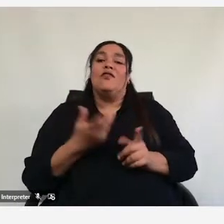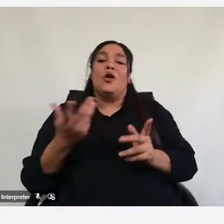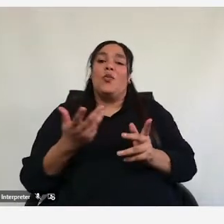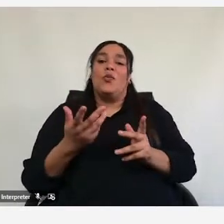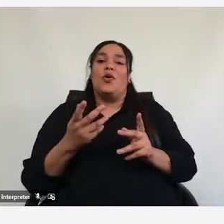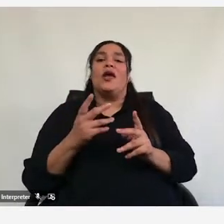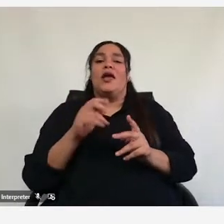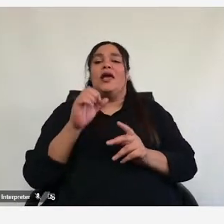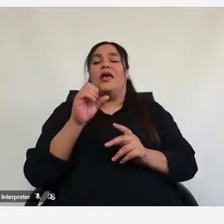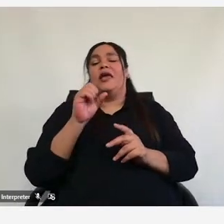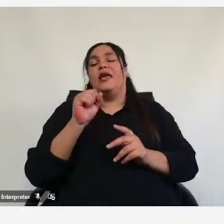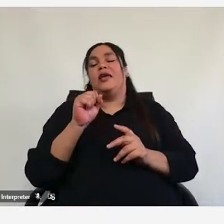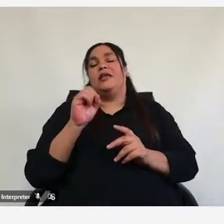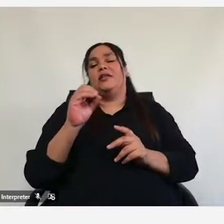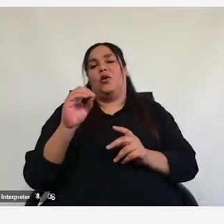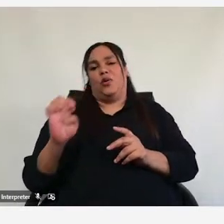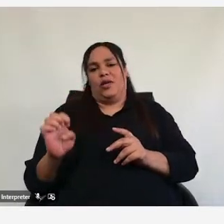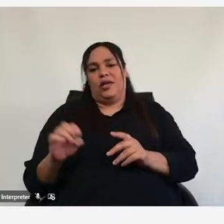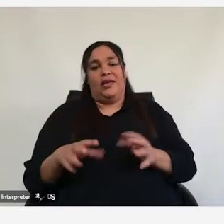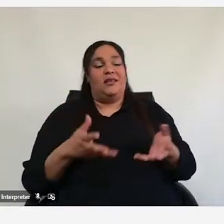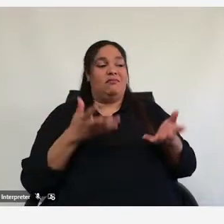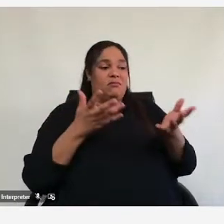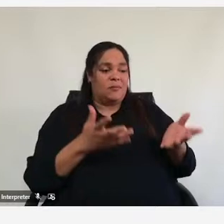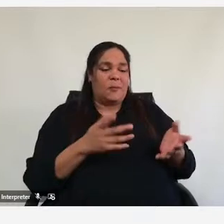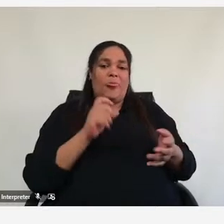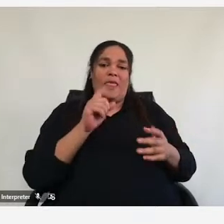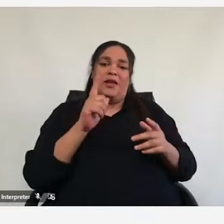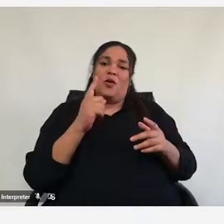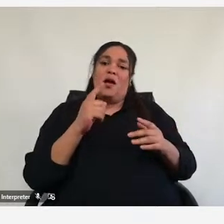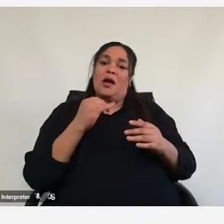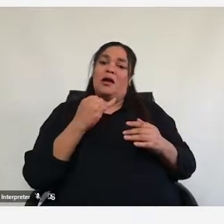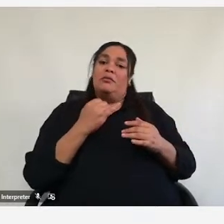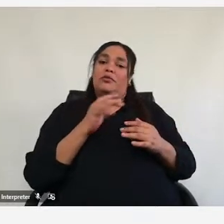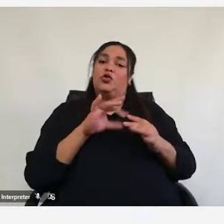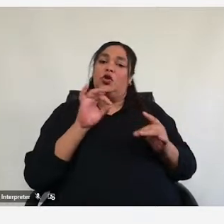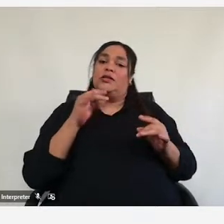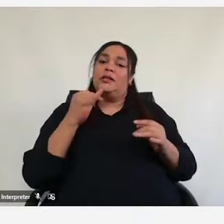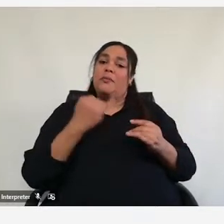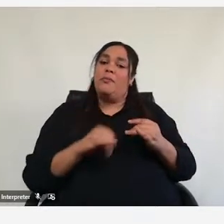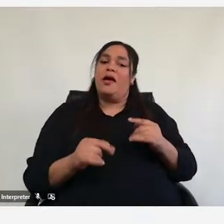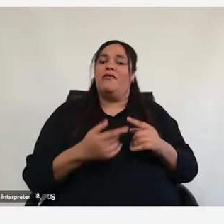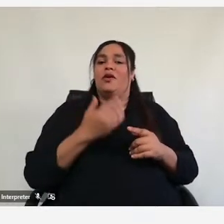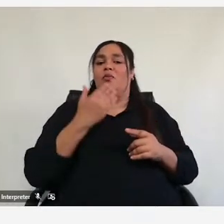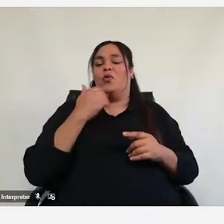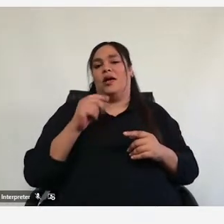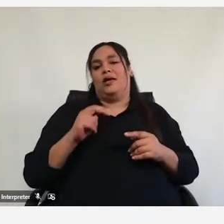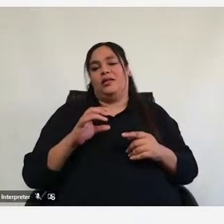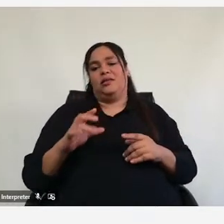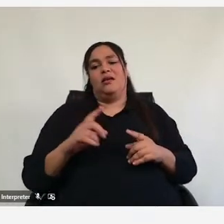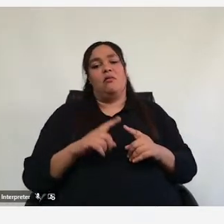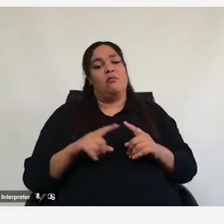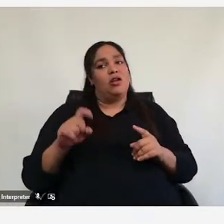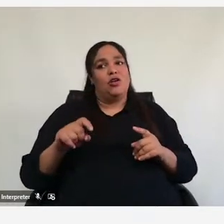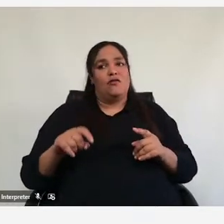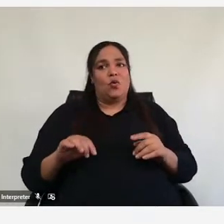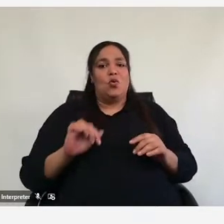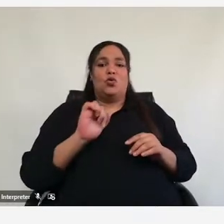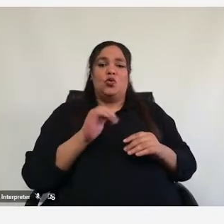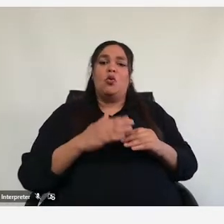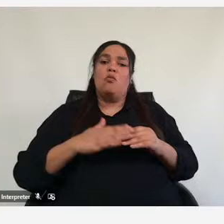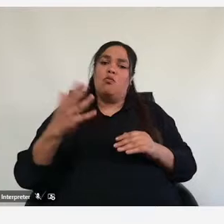an SOE. This is one of the bad choices made by the ANC, but of course, there are